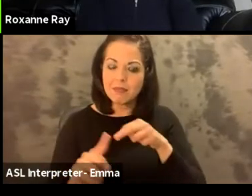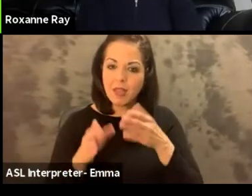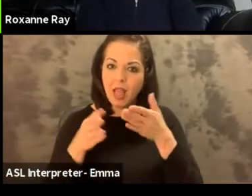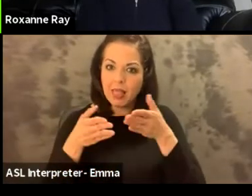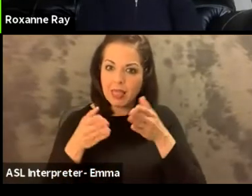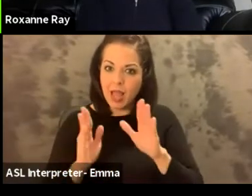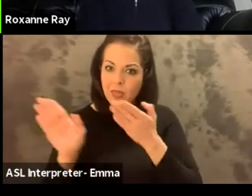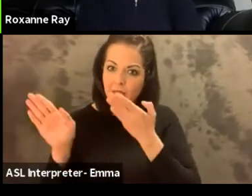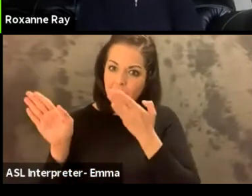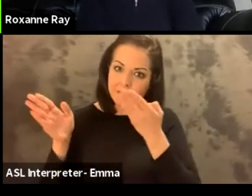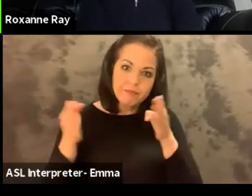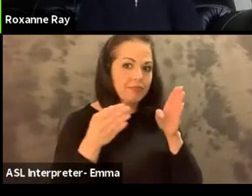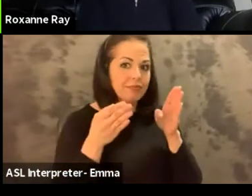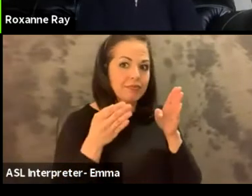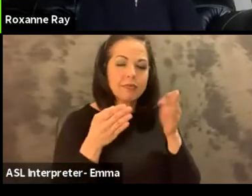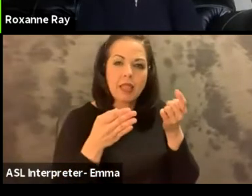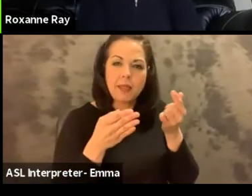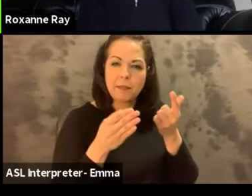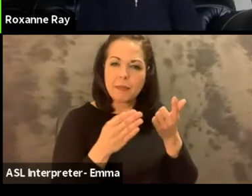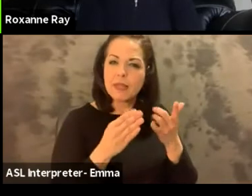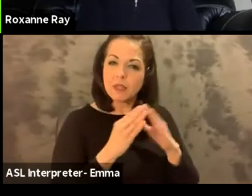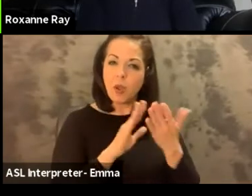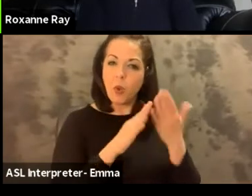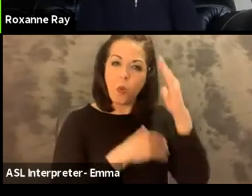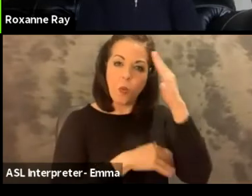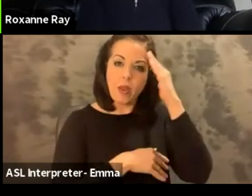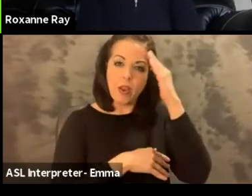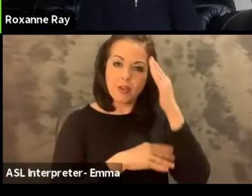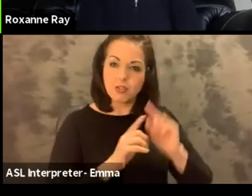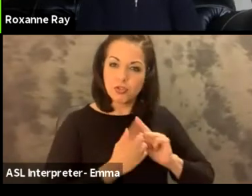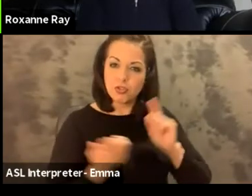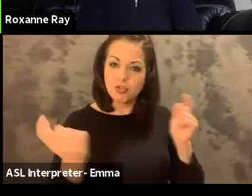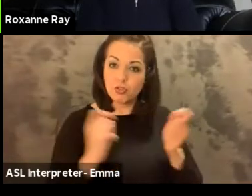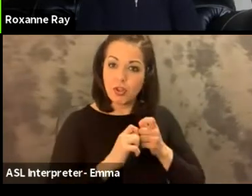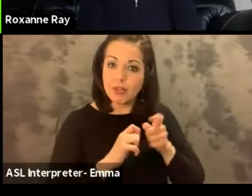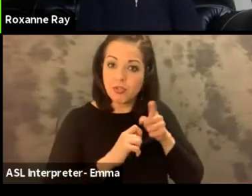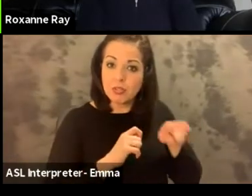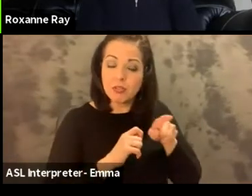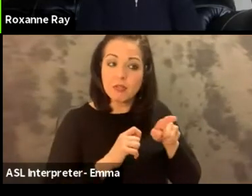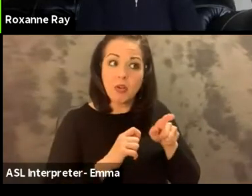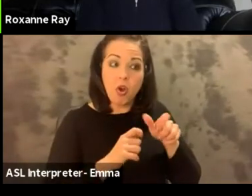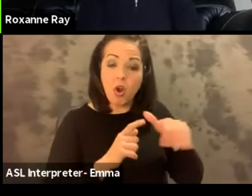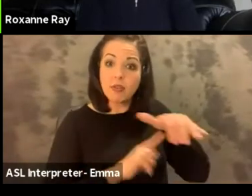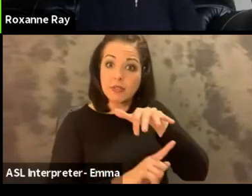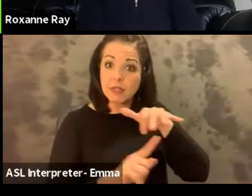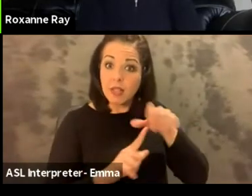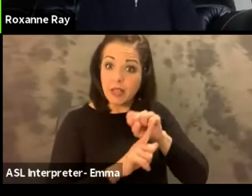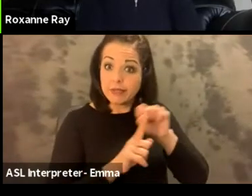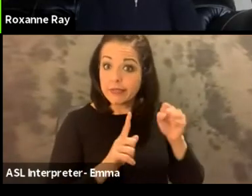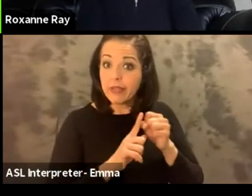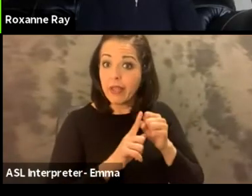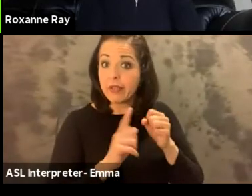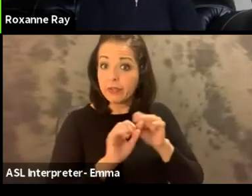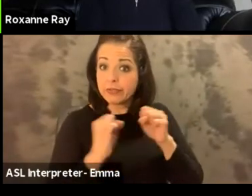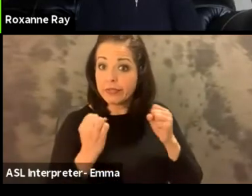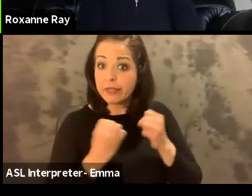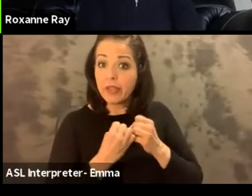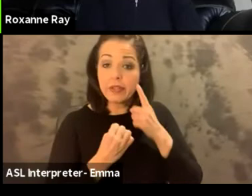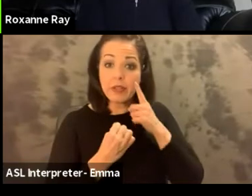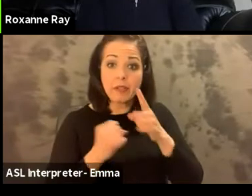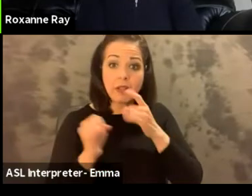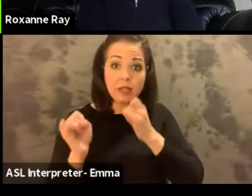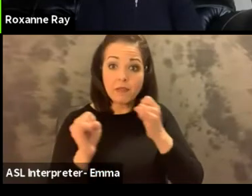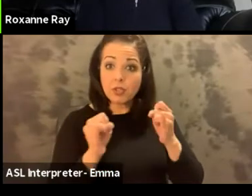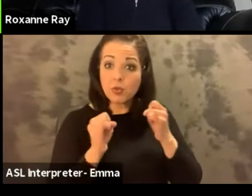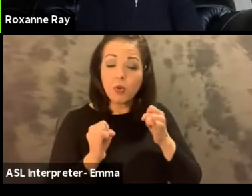you know, as awareness changes on an individual or a societal or a cultural level, you know.